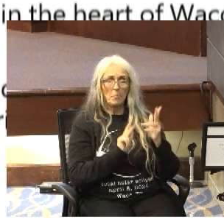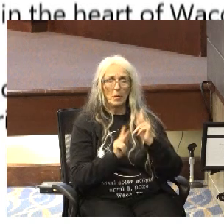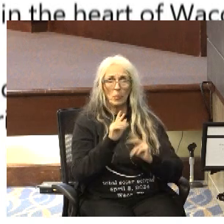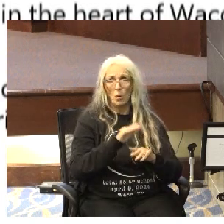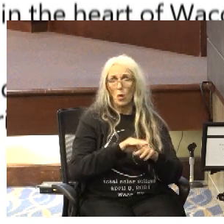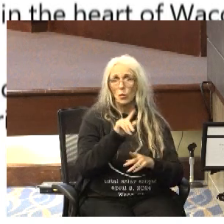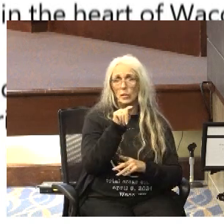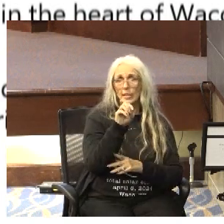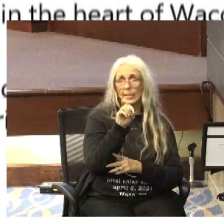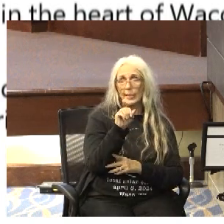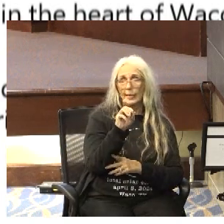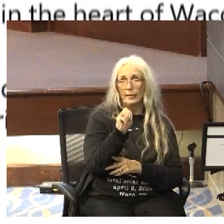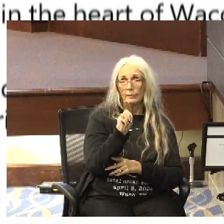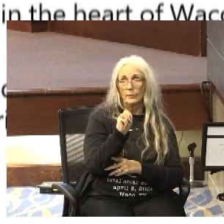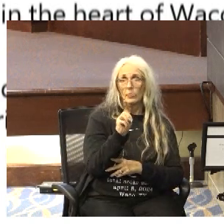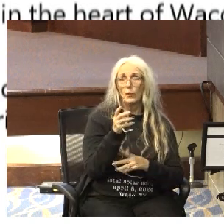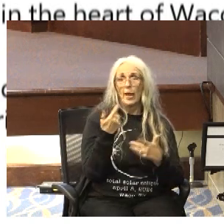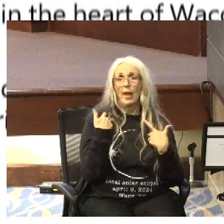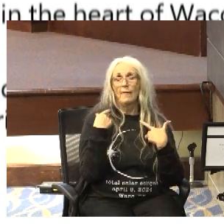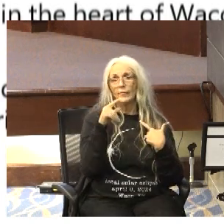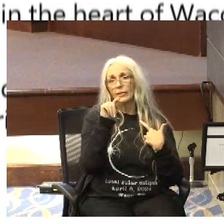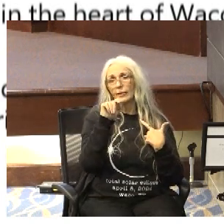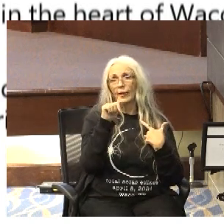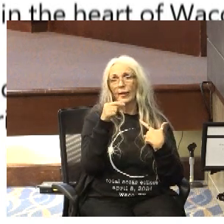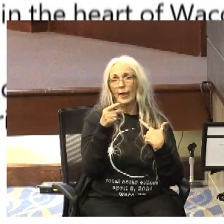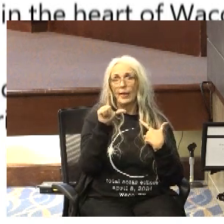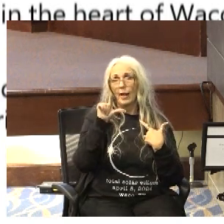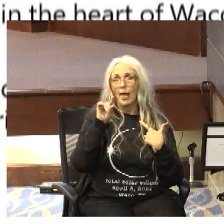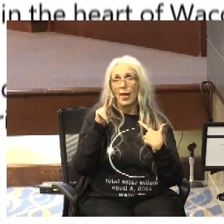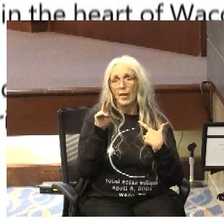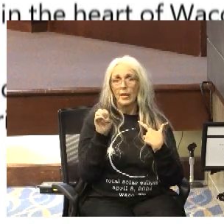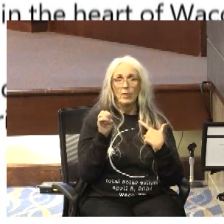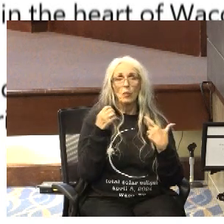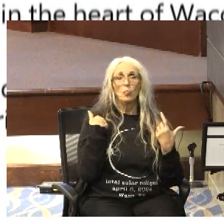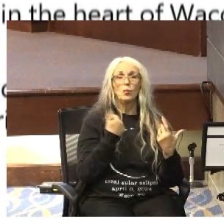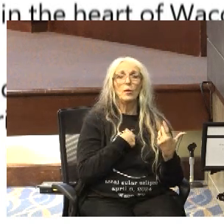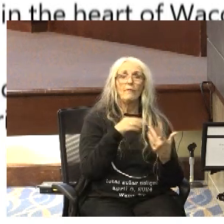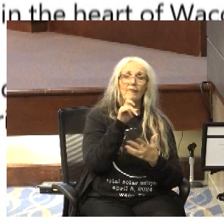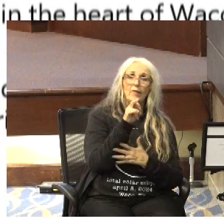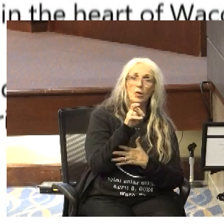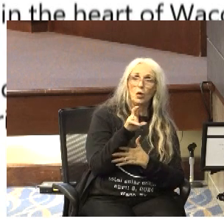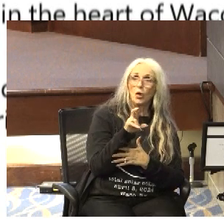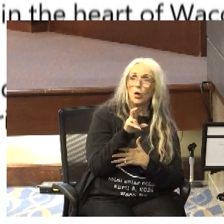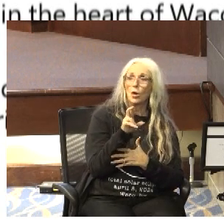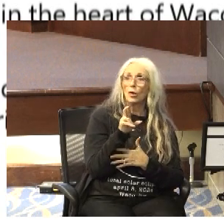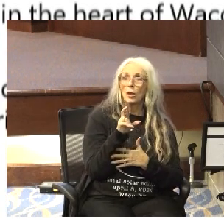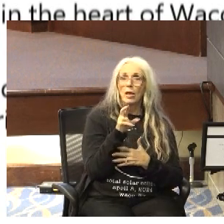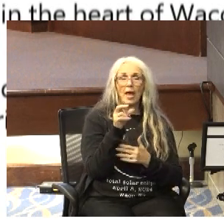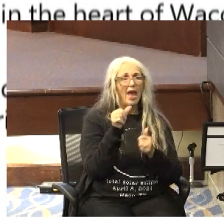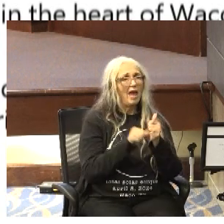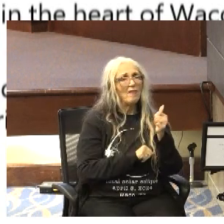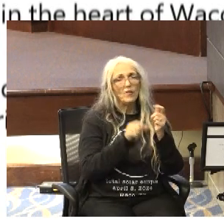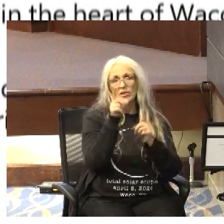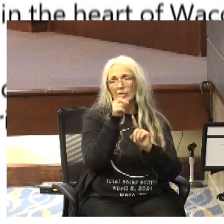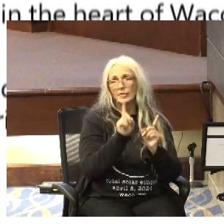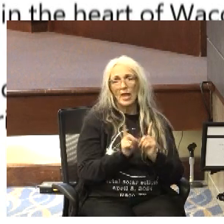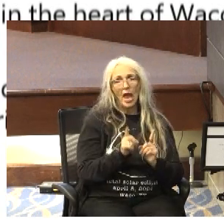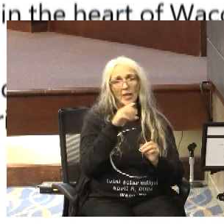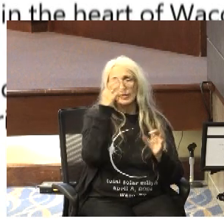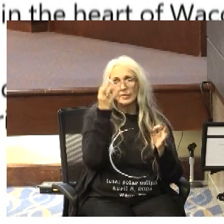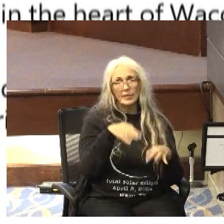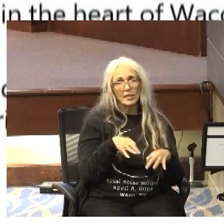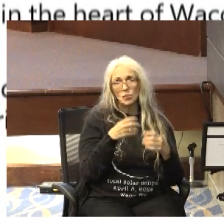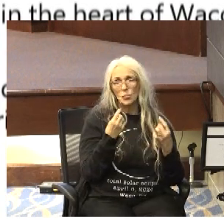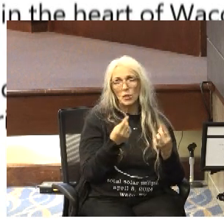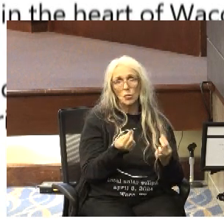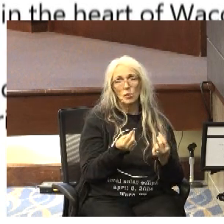it's, we have a tagline and something that we filter everything, every design decision that we do on projects.